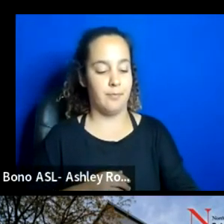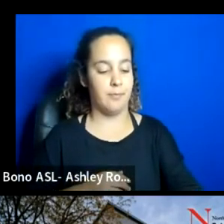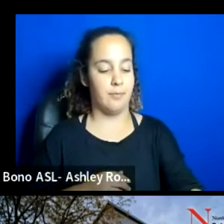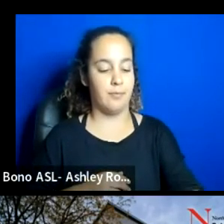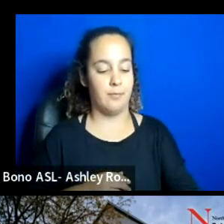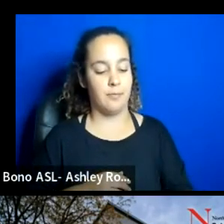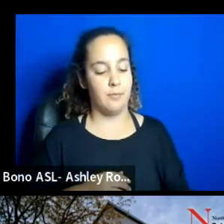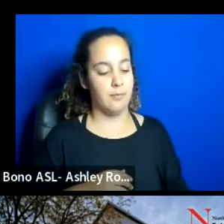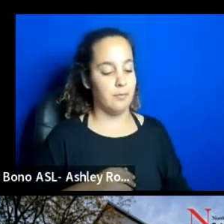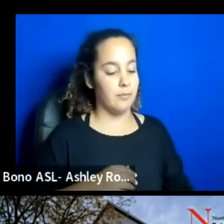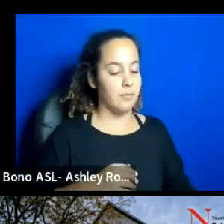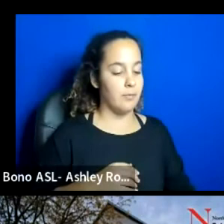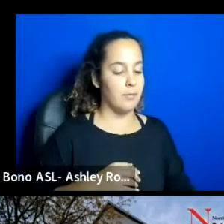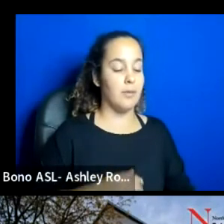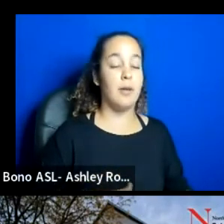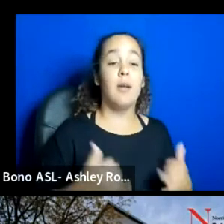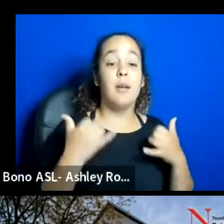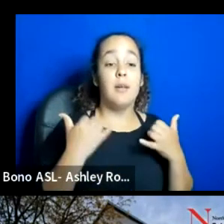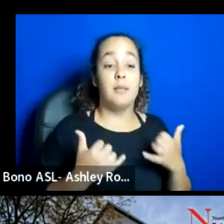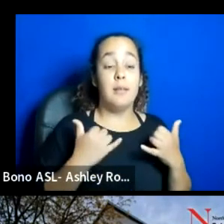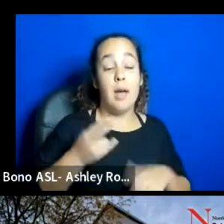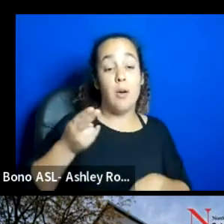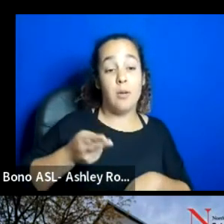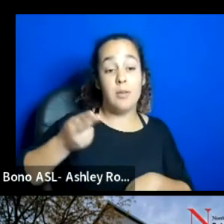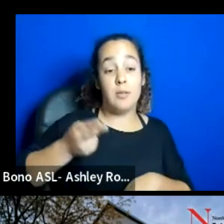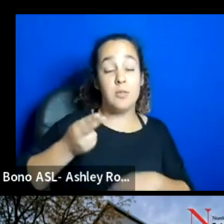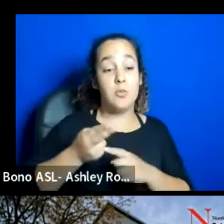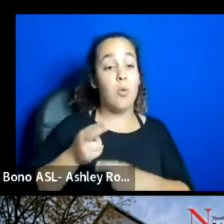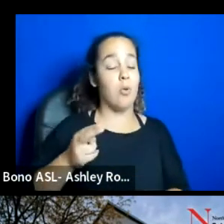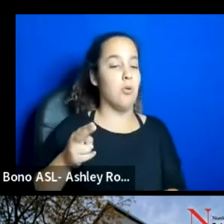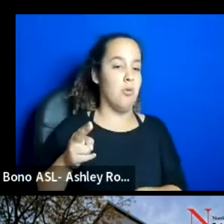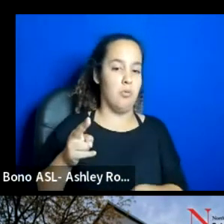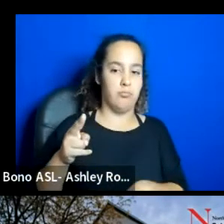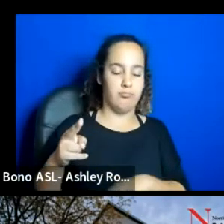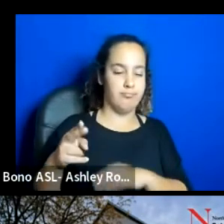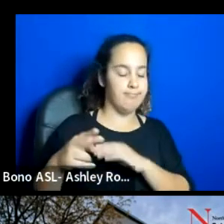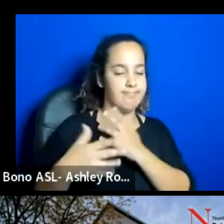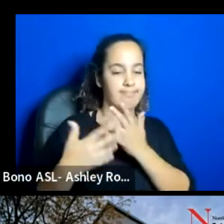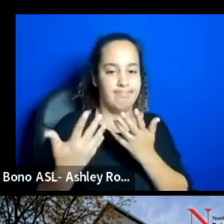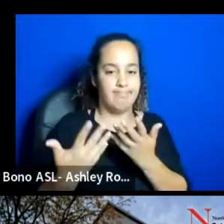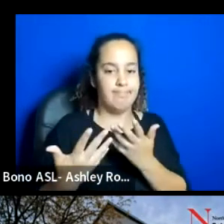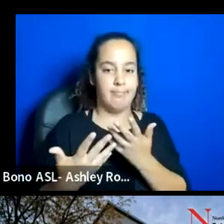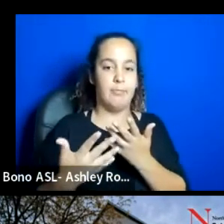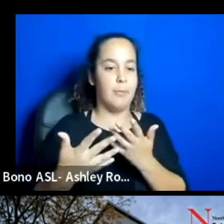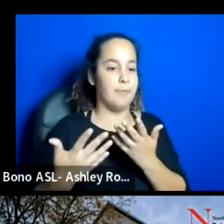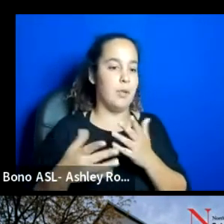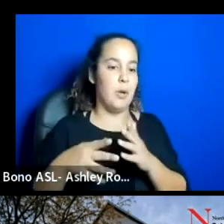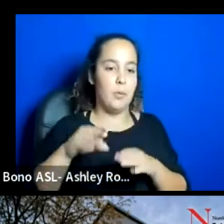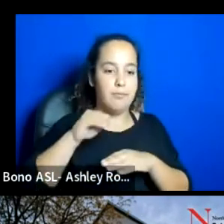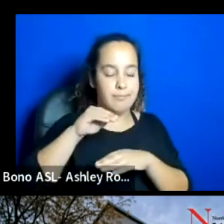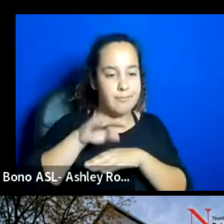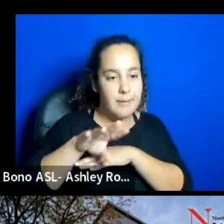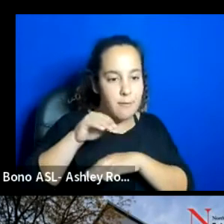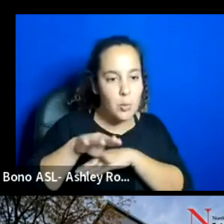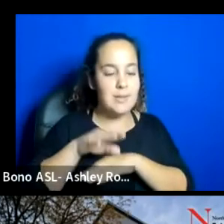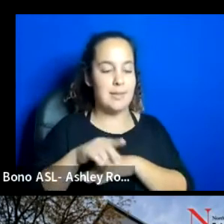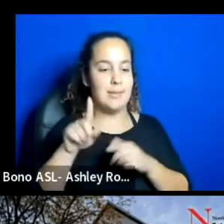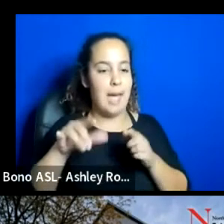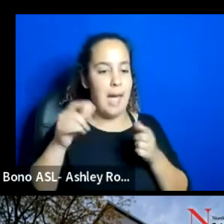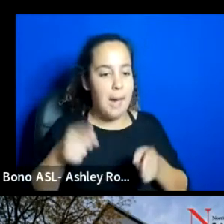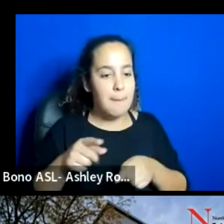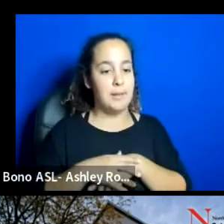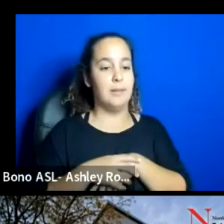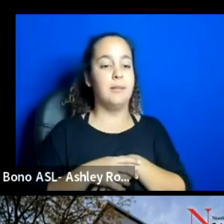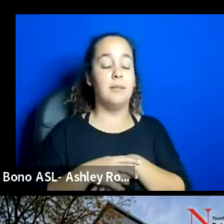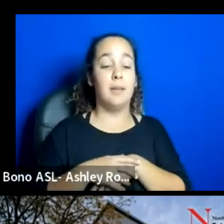backdrop and its historical ramifications are largely part of the North American historical experience that was